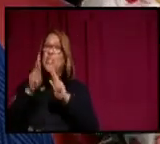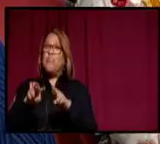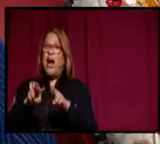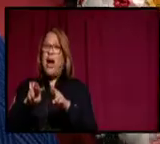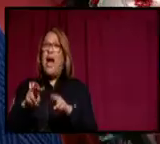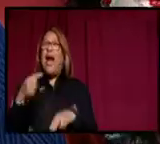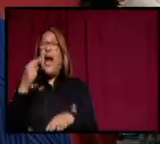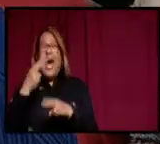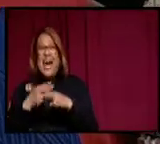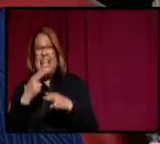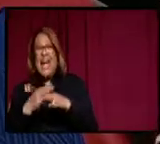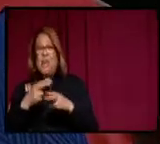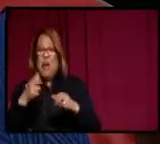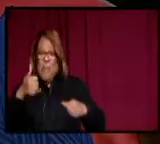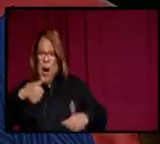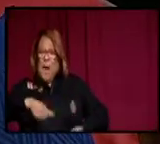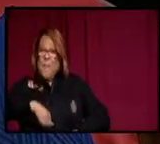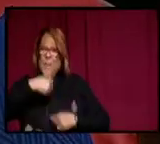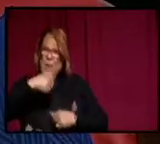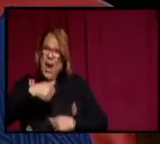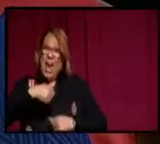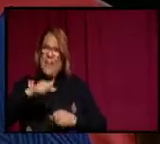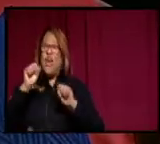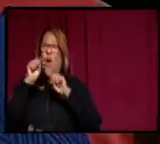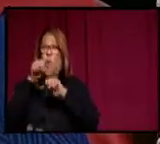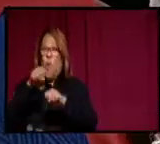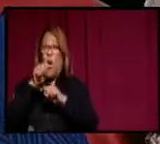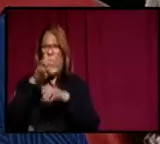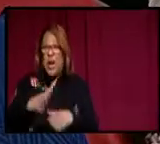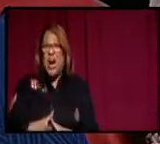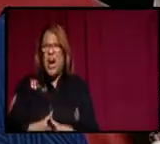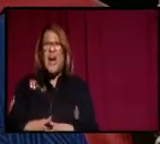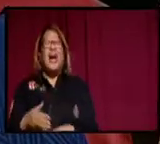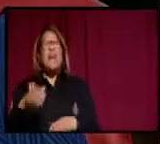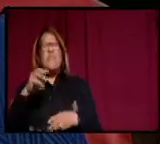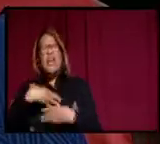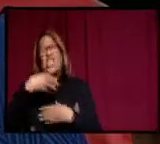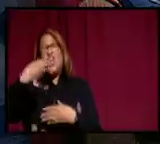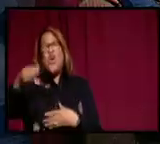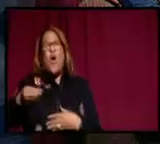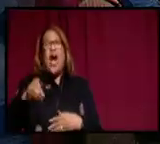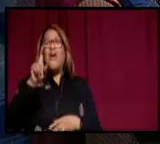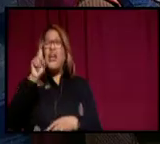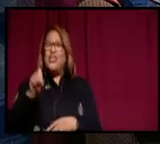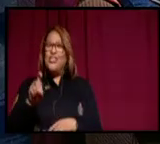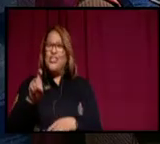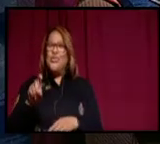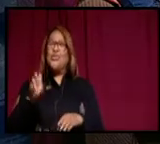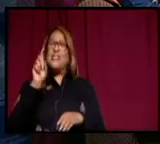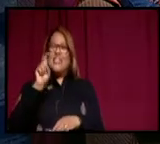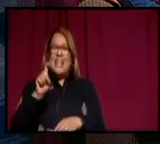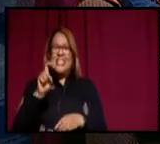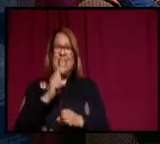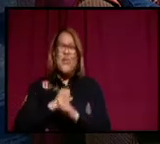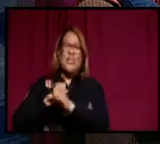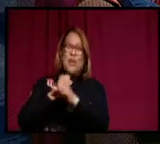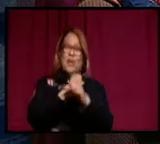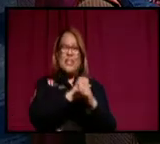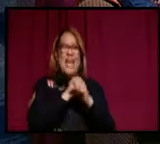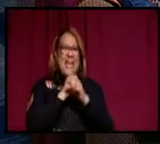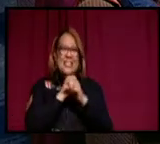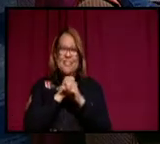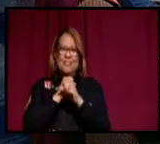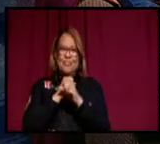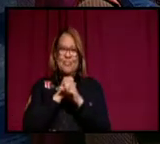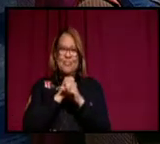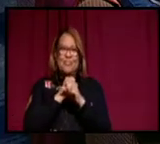brave warrior because they go out into the trenches and they do the work that is necessary to protect, to sheriffs and